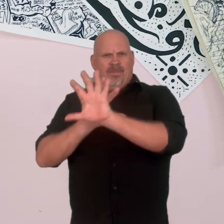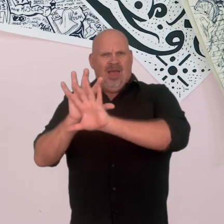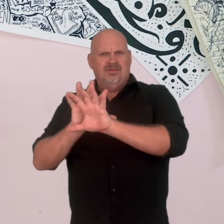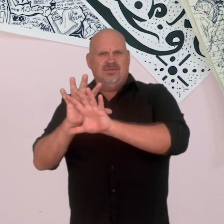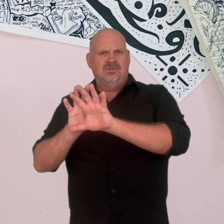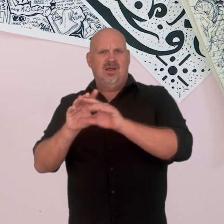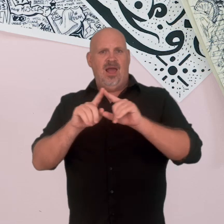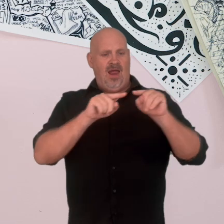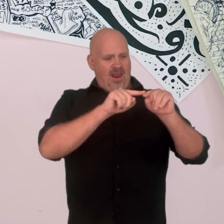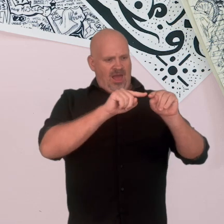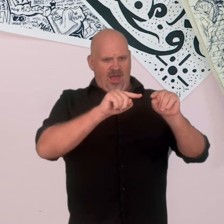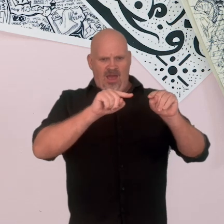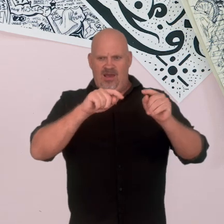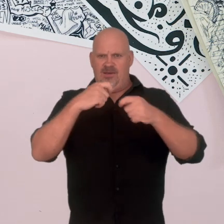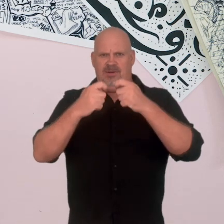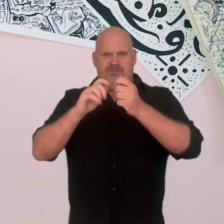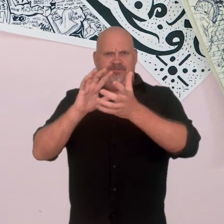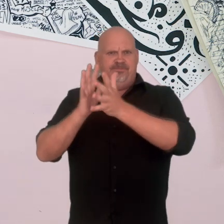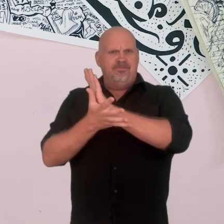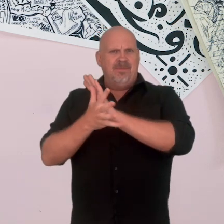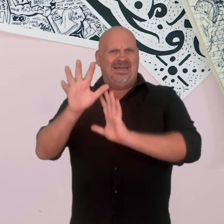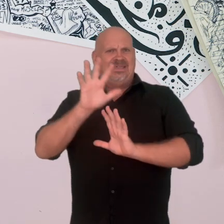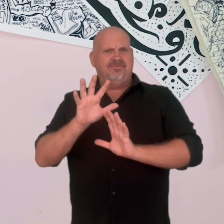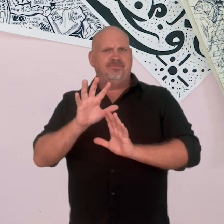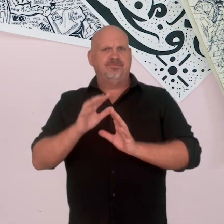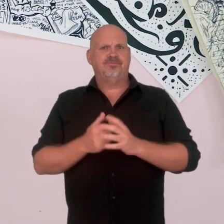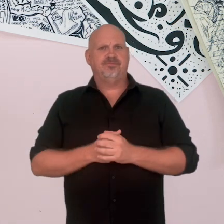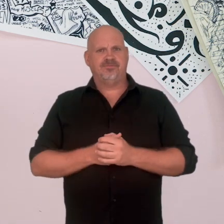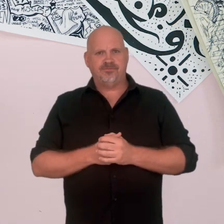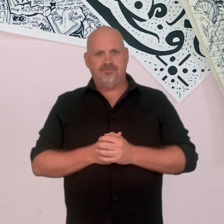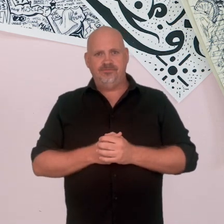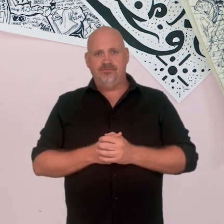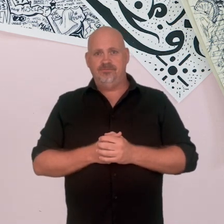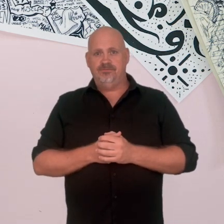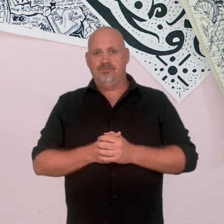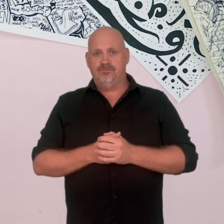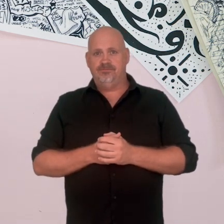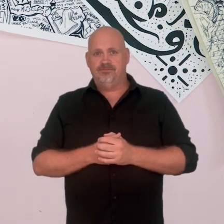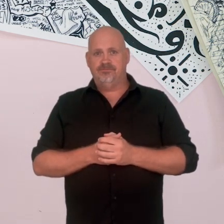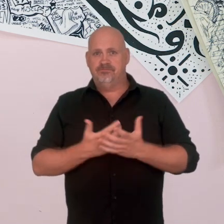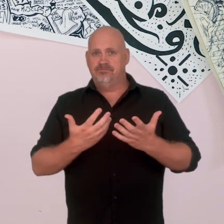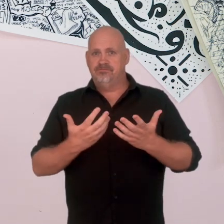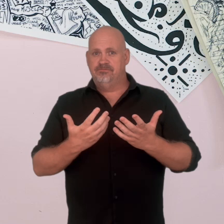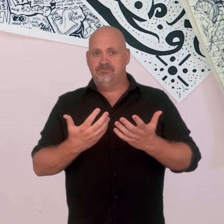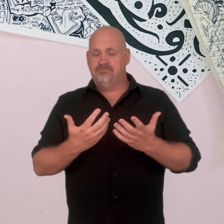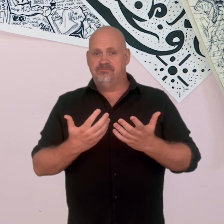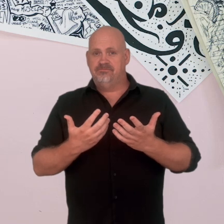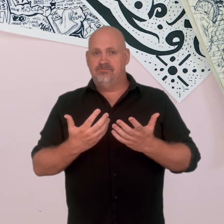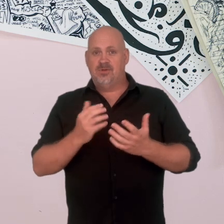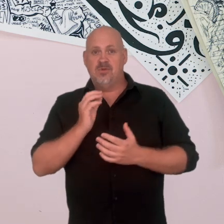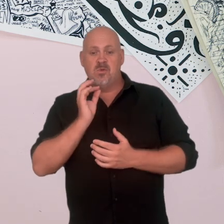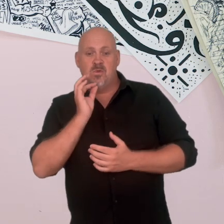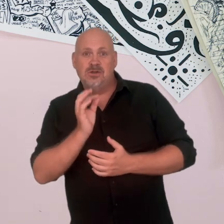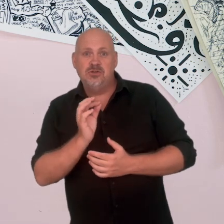mess. And so the answer to the question might be going from